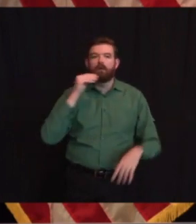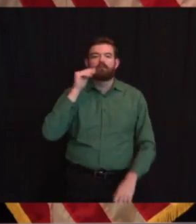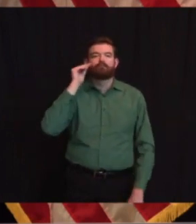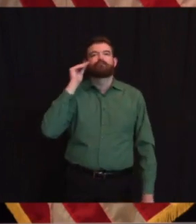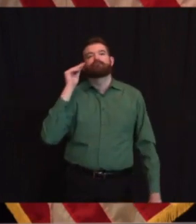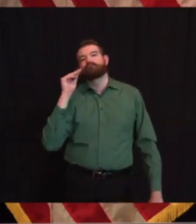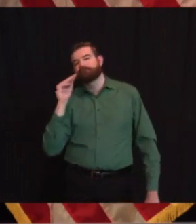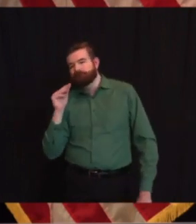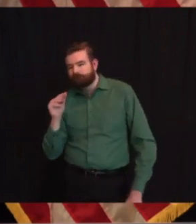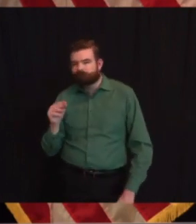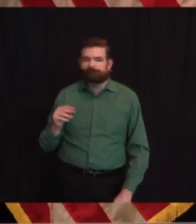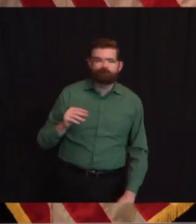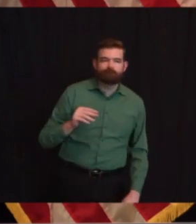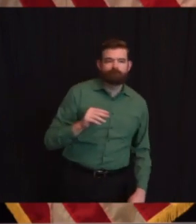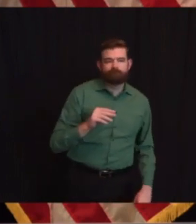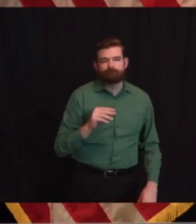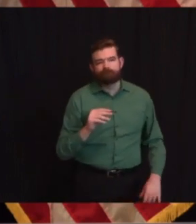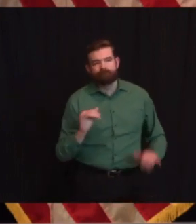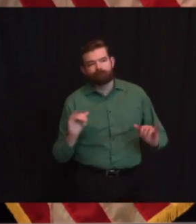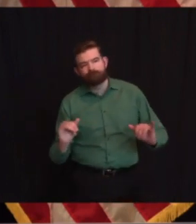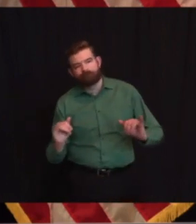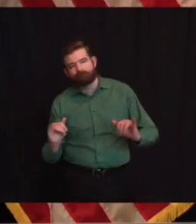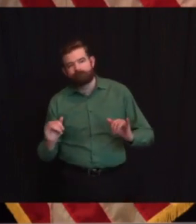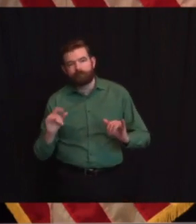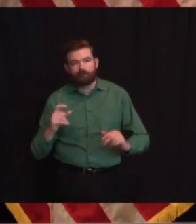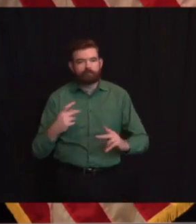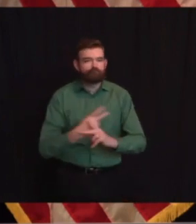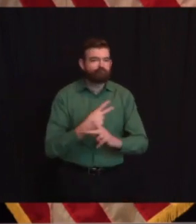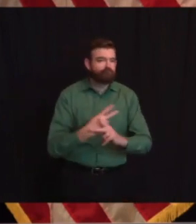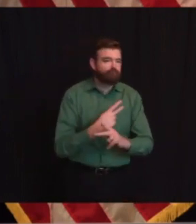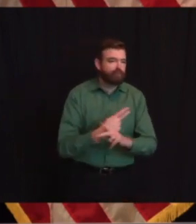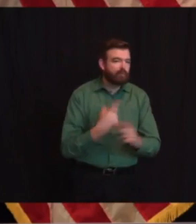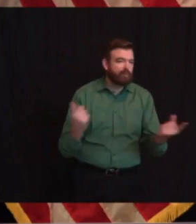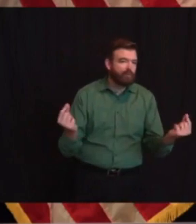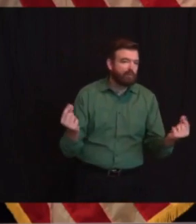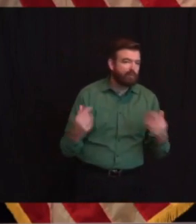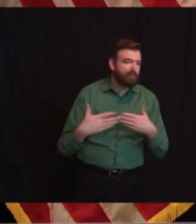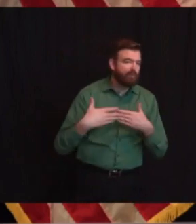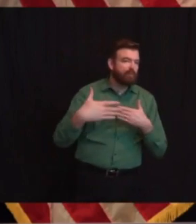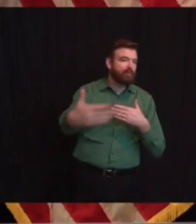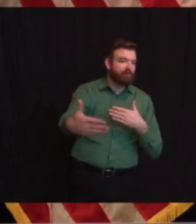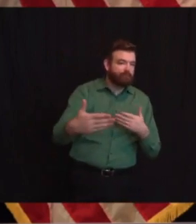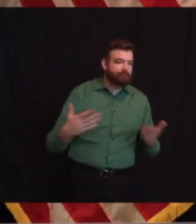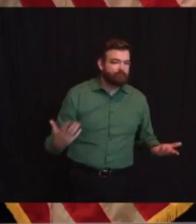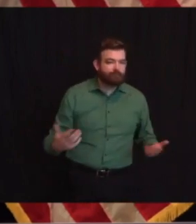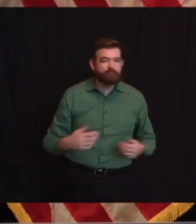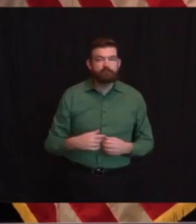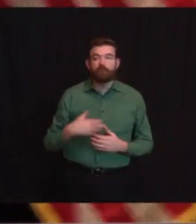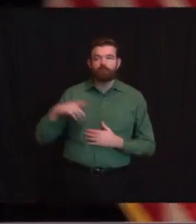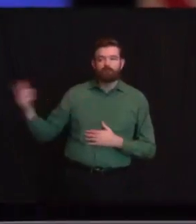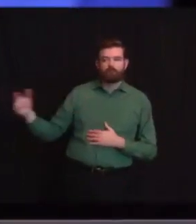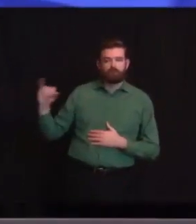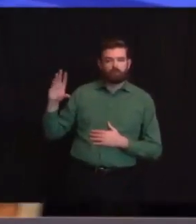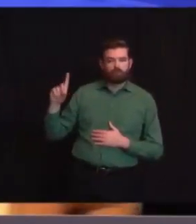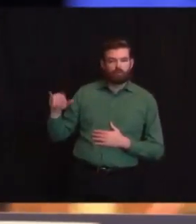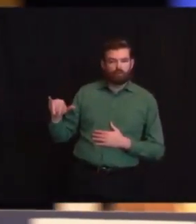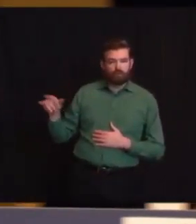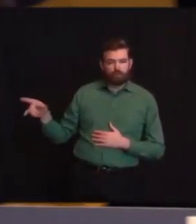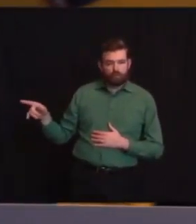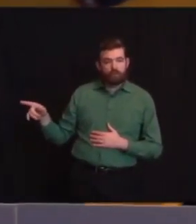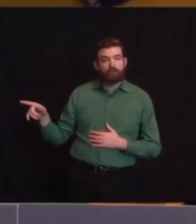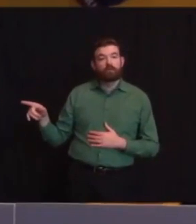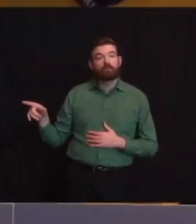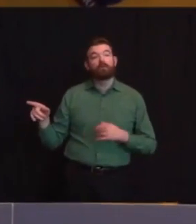that. And Judy, back over to you on Central Region peaking. And I can't guarantee